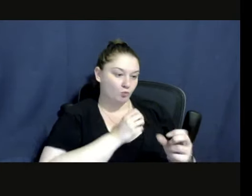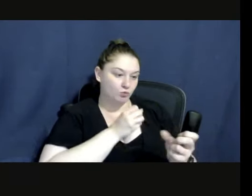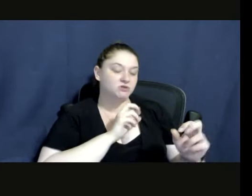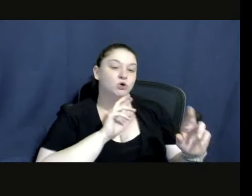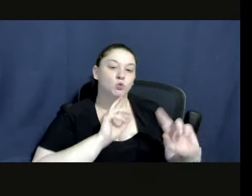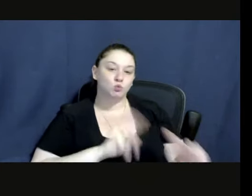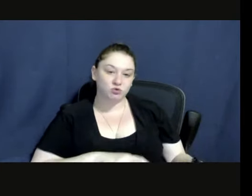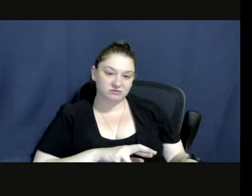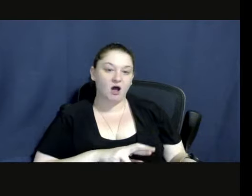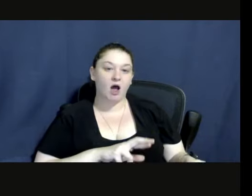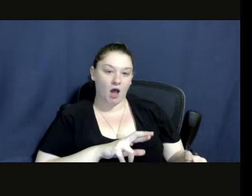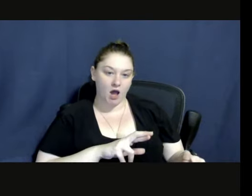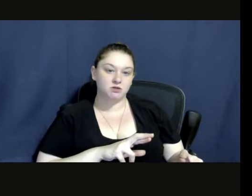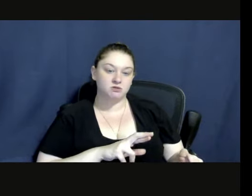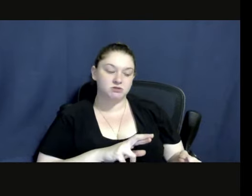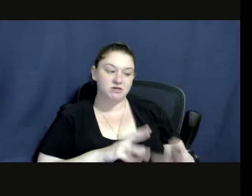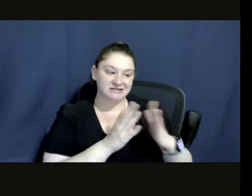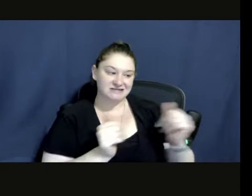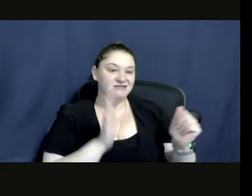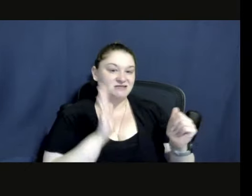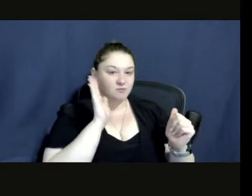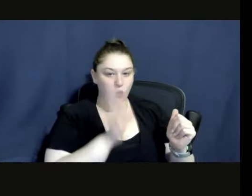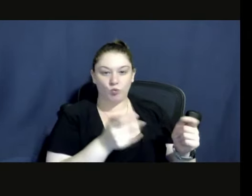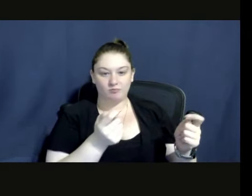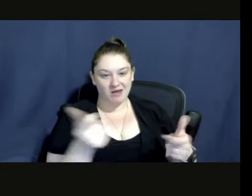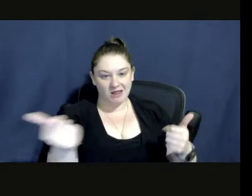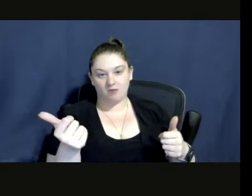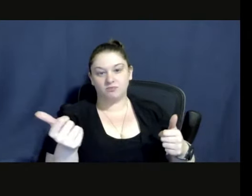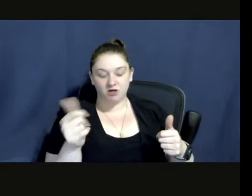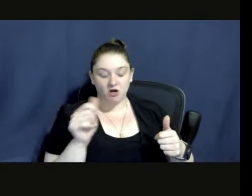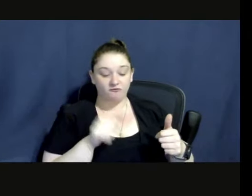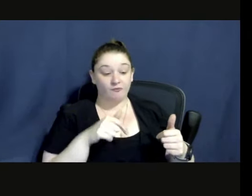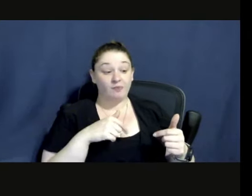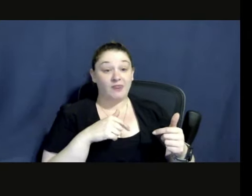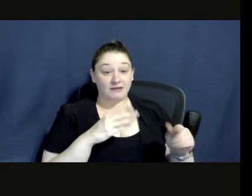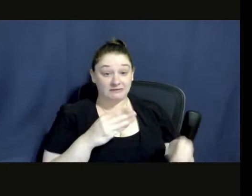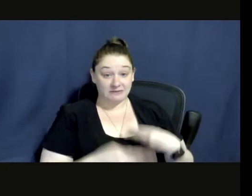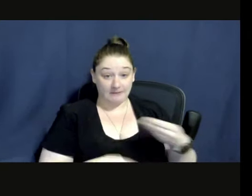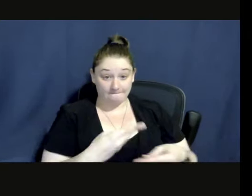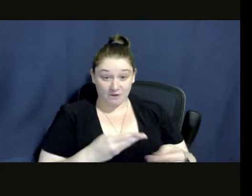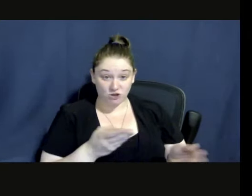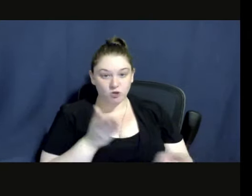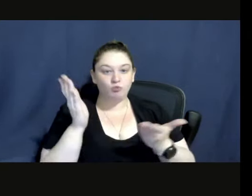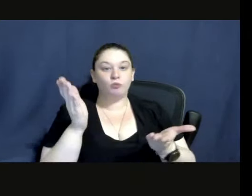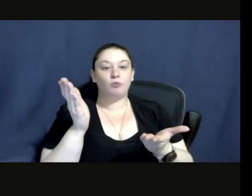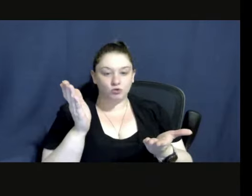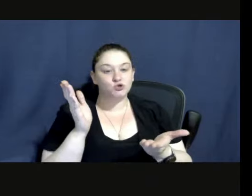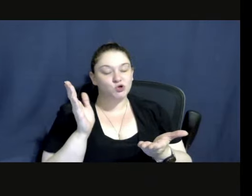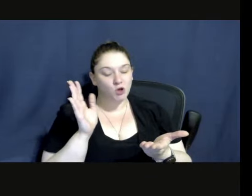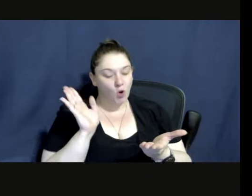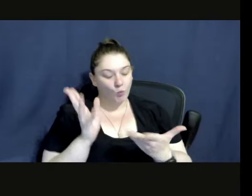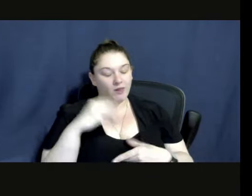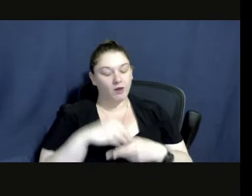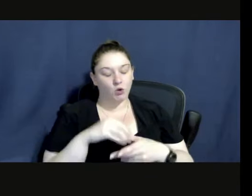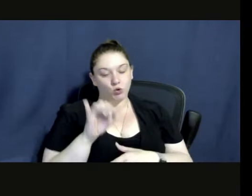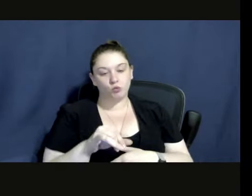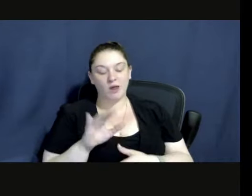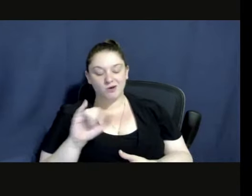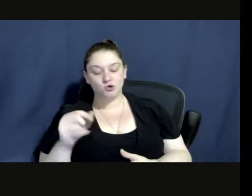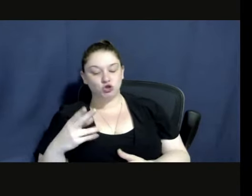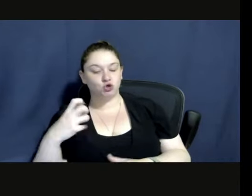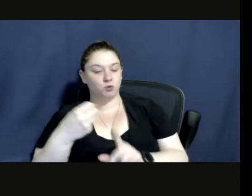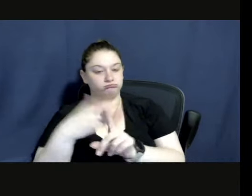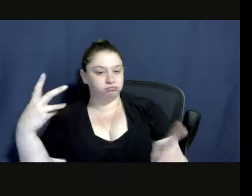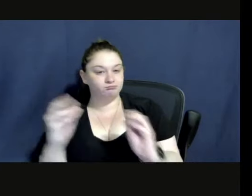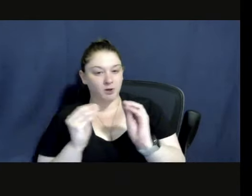be eliminated from the budget. And this budget proposal does that. Josh will have more details on that. We